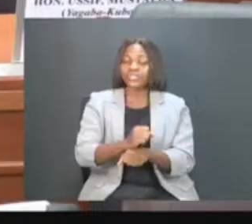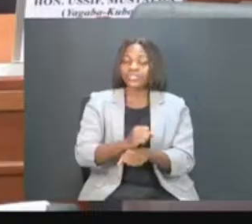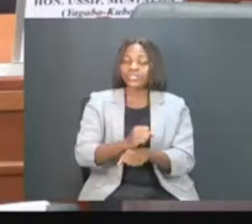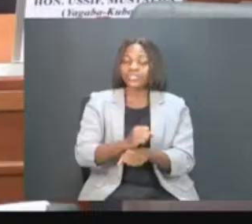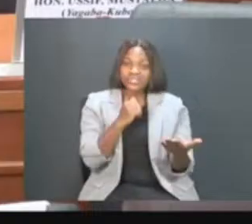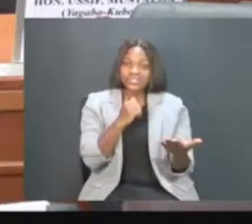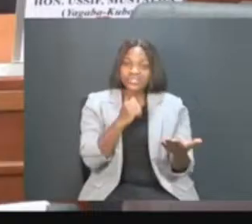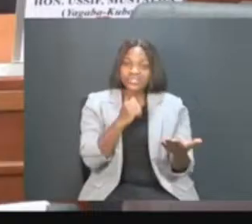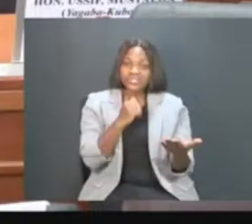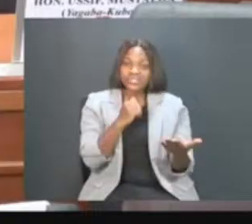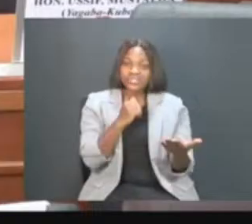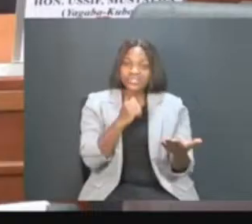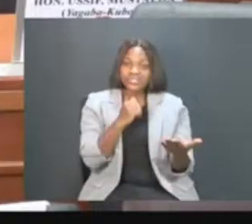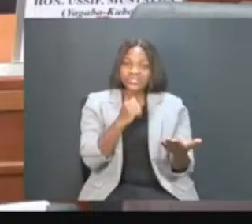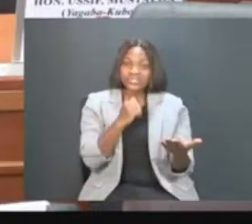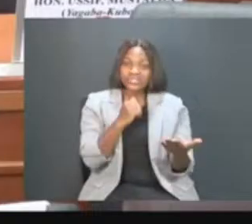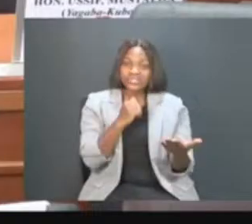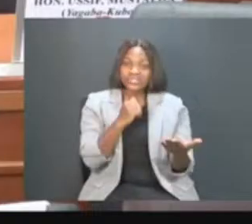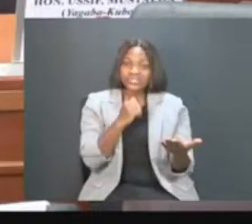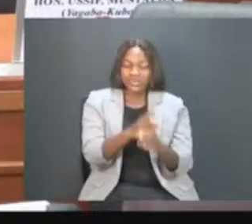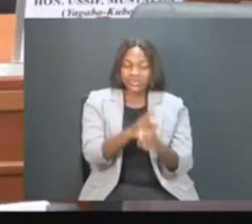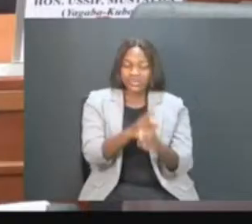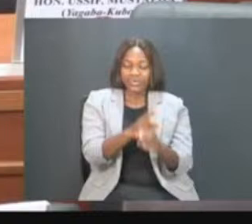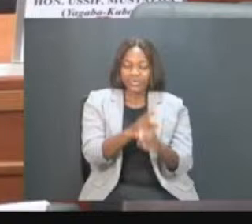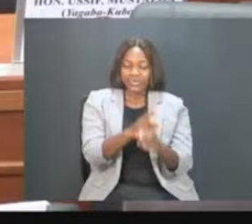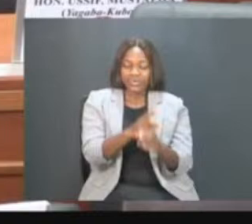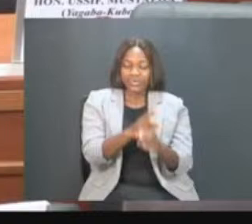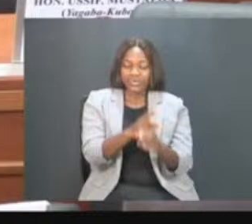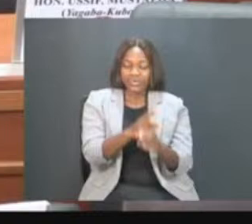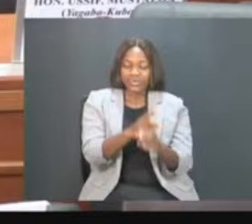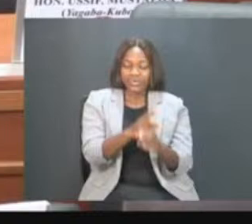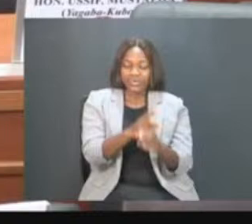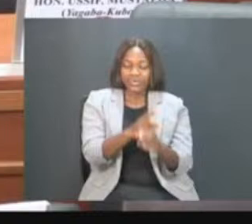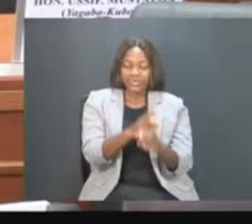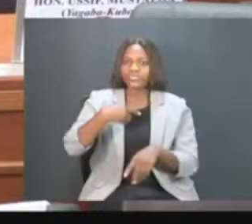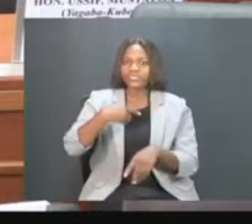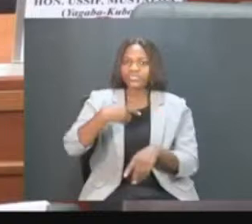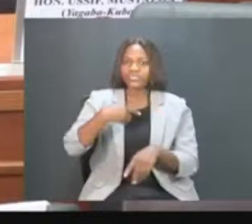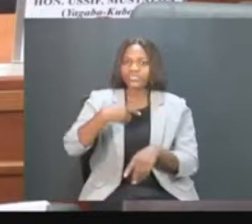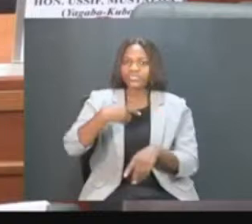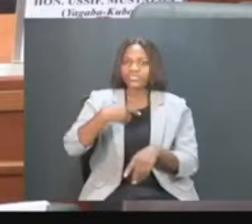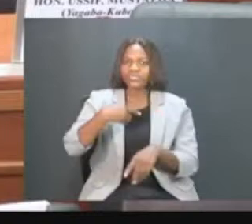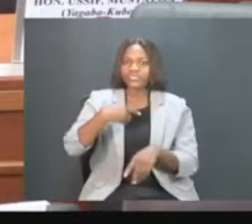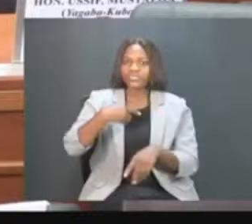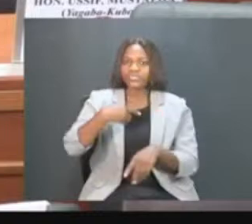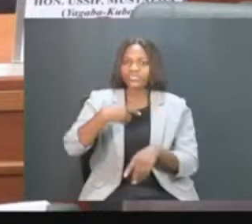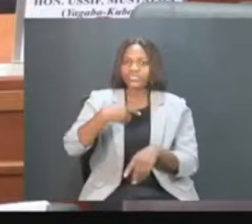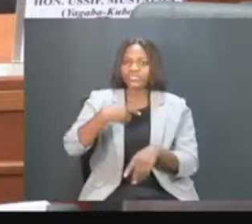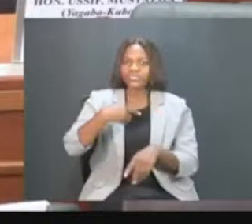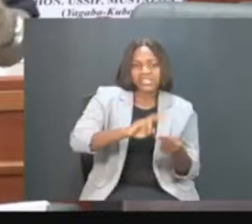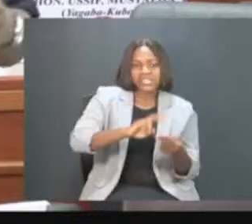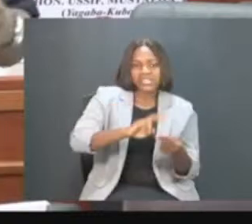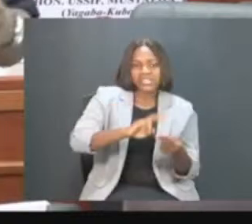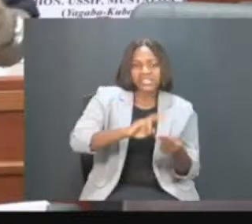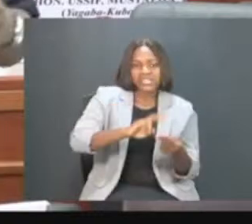it. Honorable Adongo attempted to give us a variation that 24-hour could mean 133 or